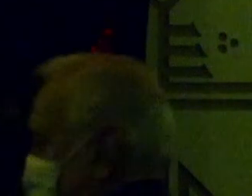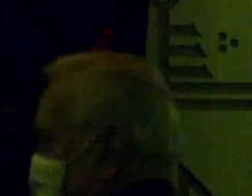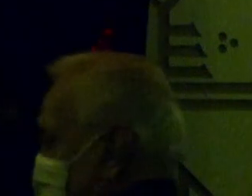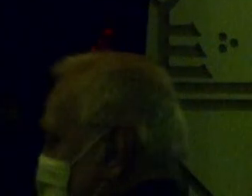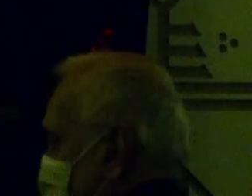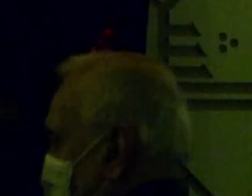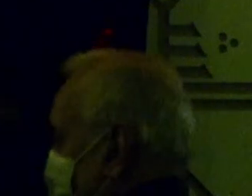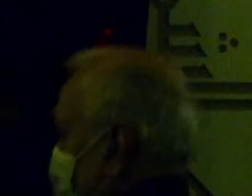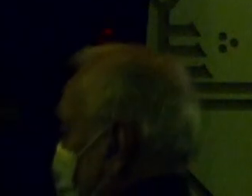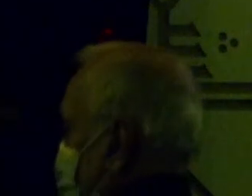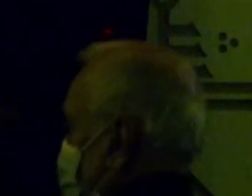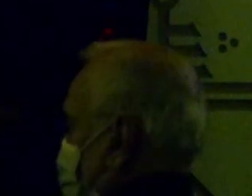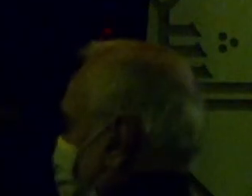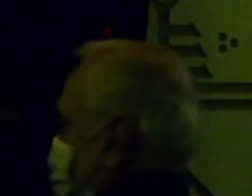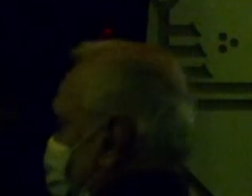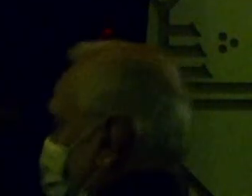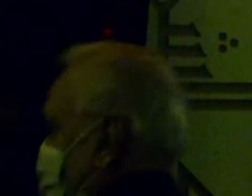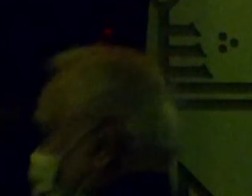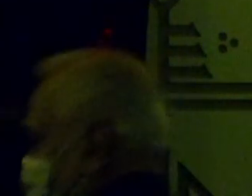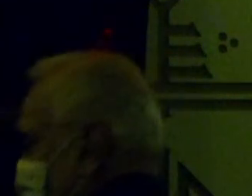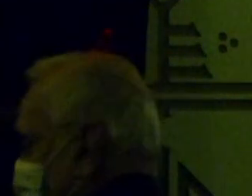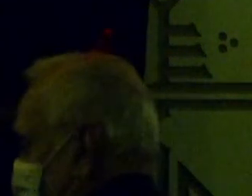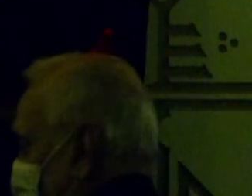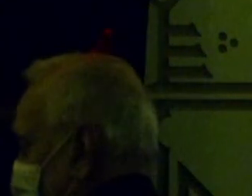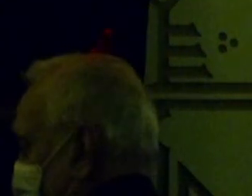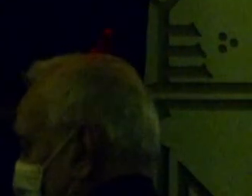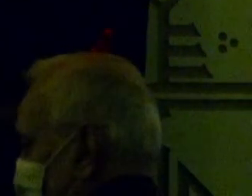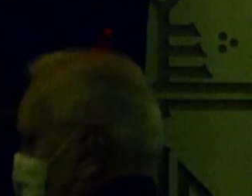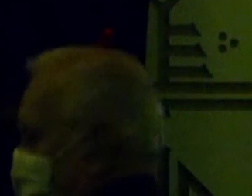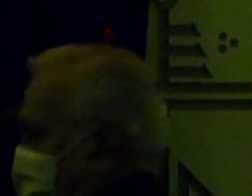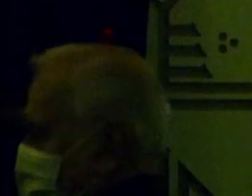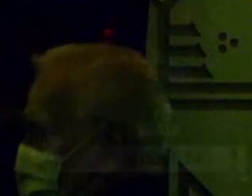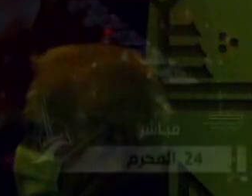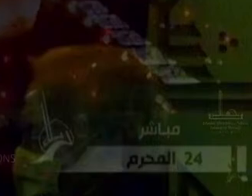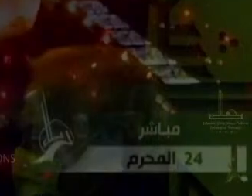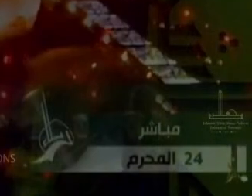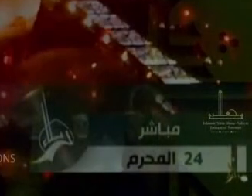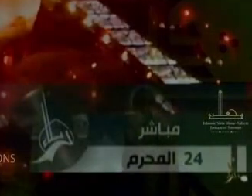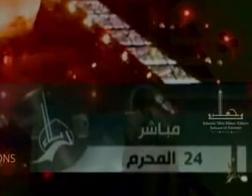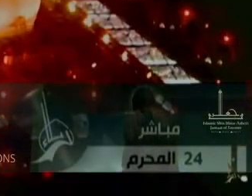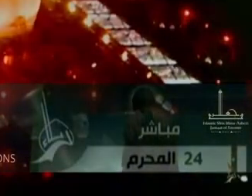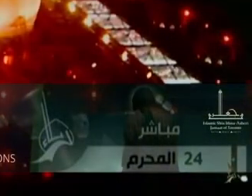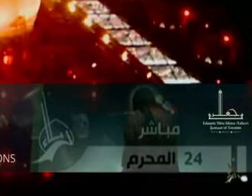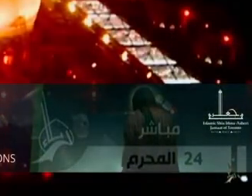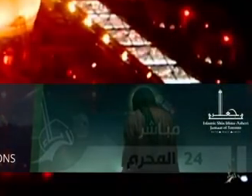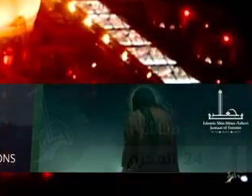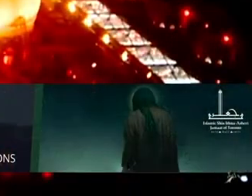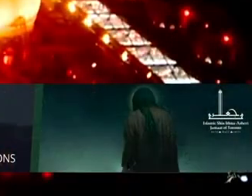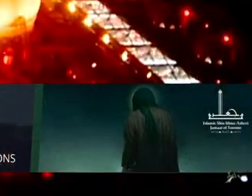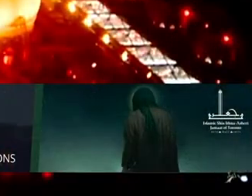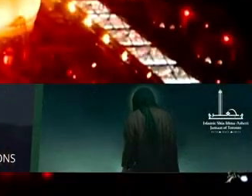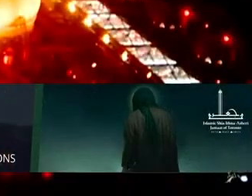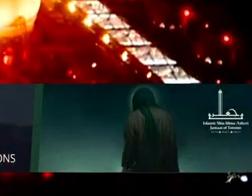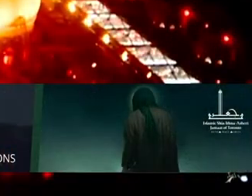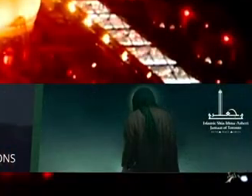Ya Hussein. Ya Hussein. Ya Hussein. Ya Hussein.